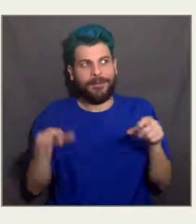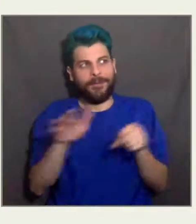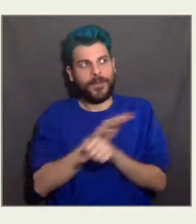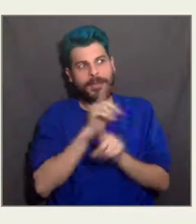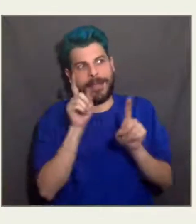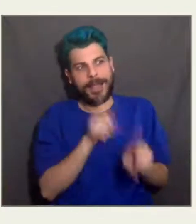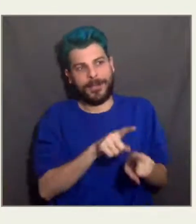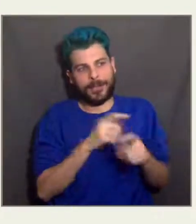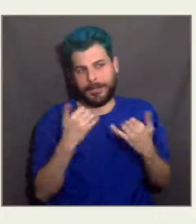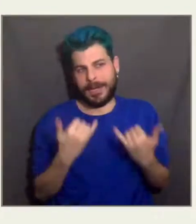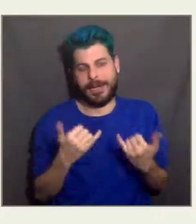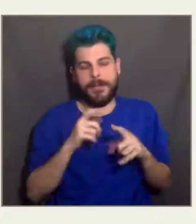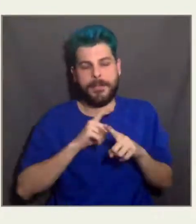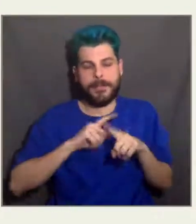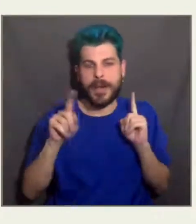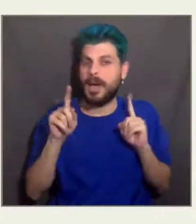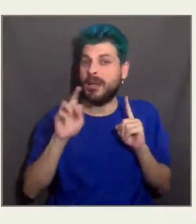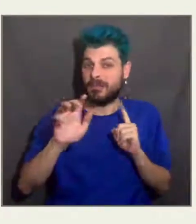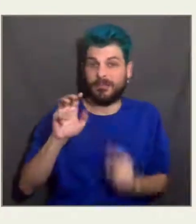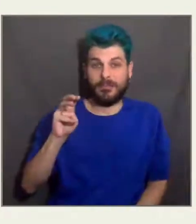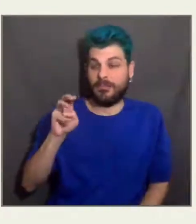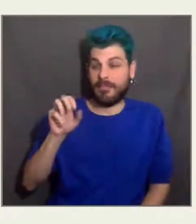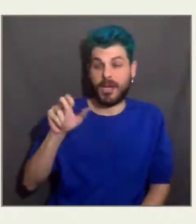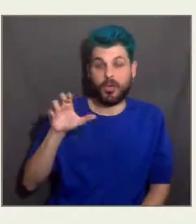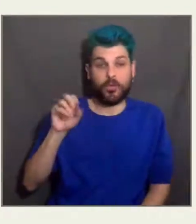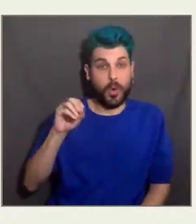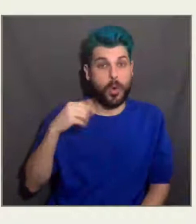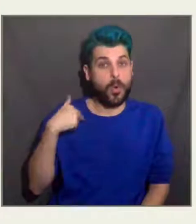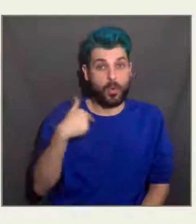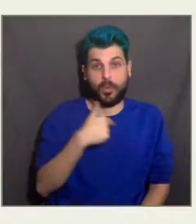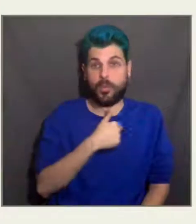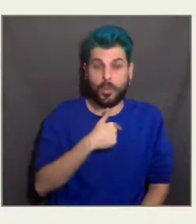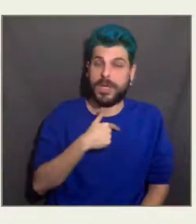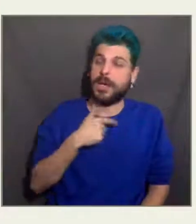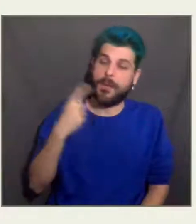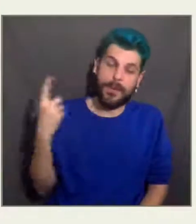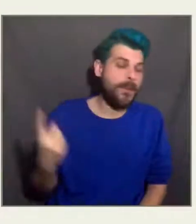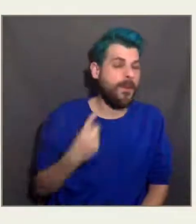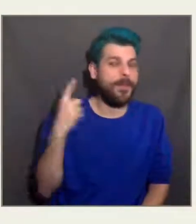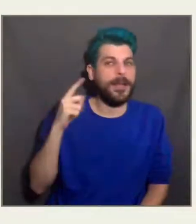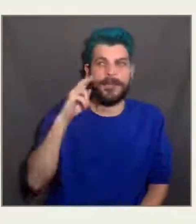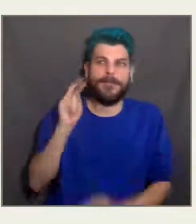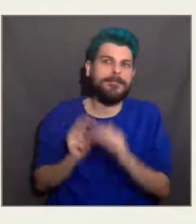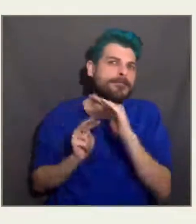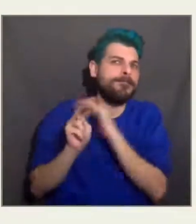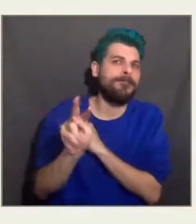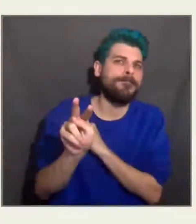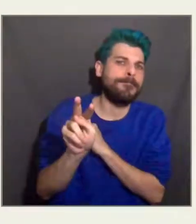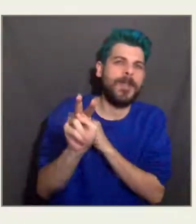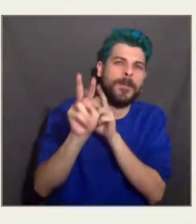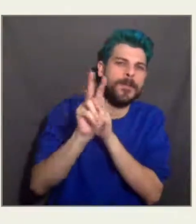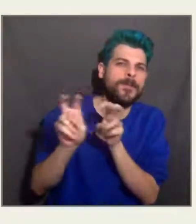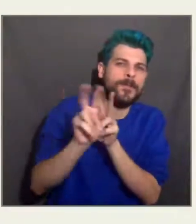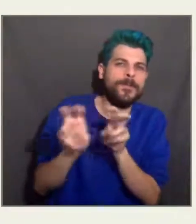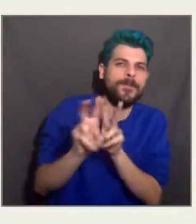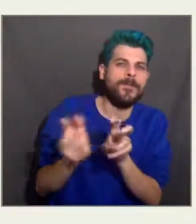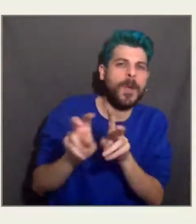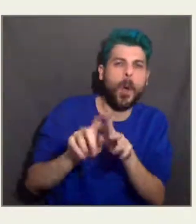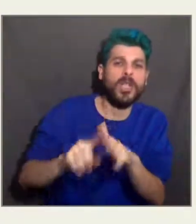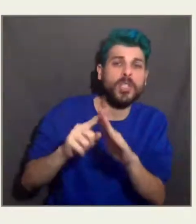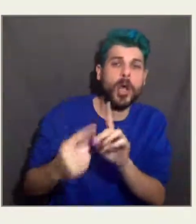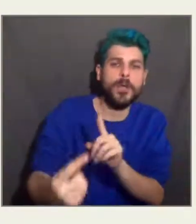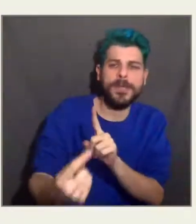been focused on is the long term, right? Is working to find the upstream problems, whether it's in our transportation, our land use,